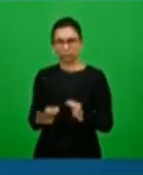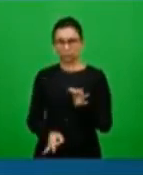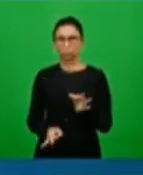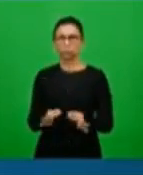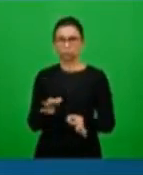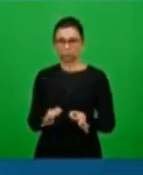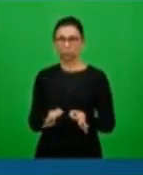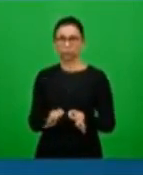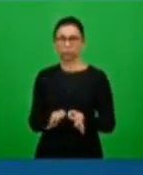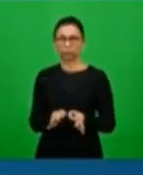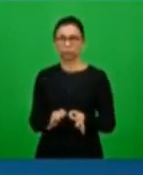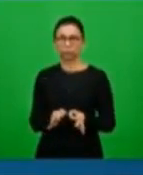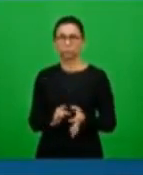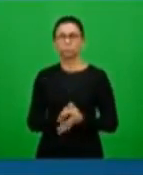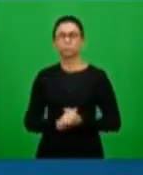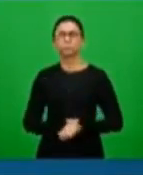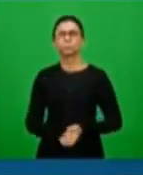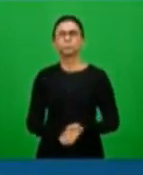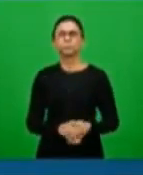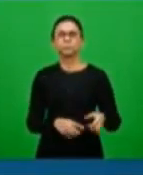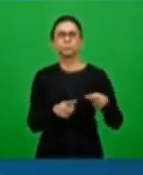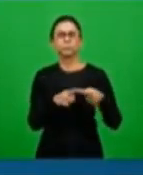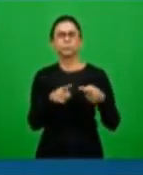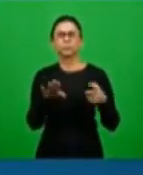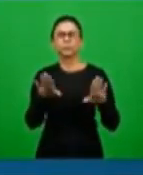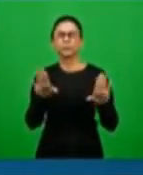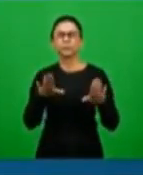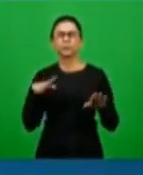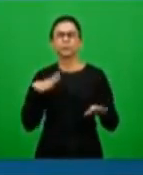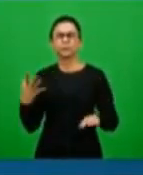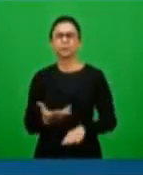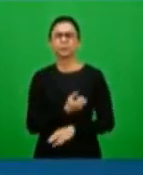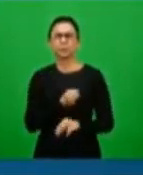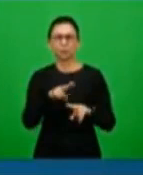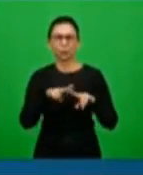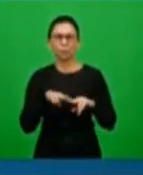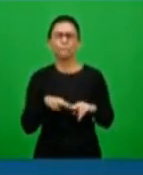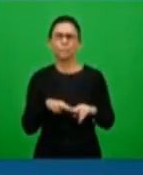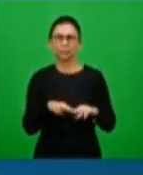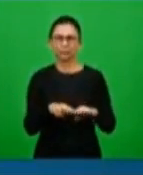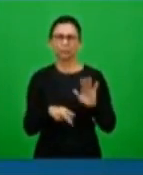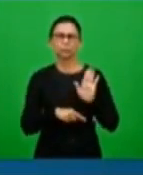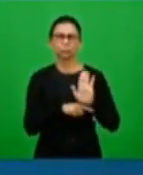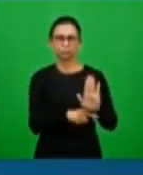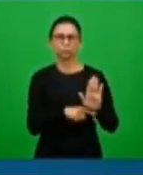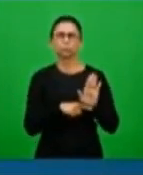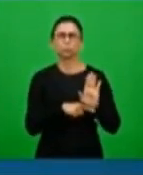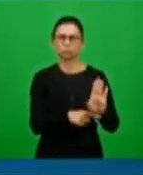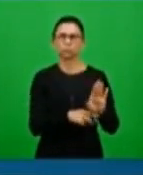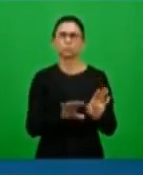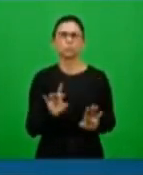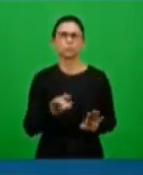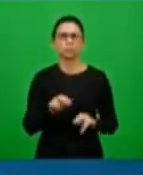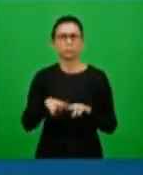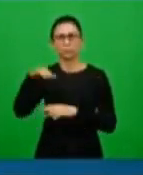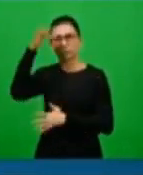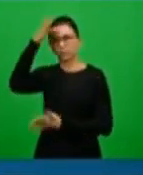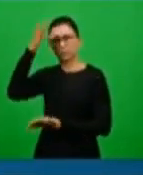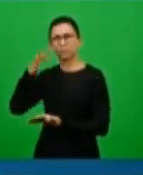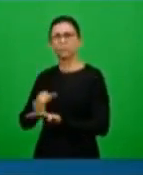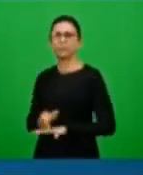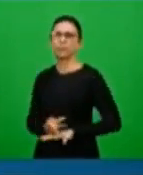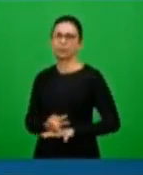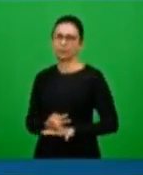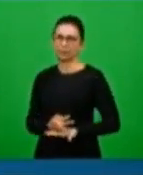faith. So the justification not by works, but justification would take place by faith.